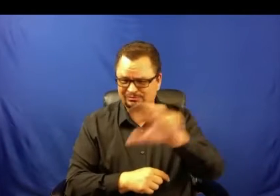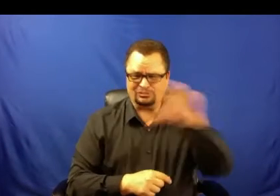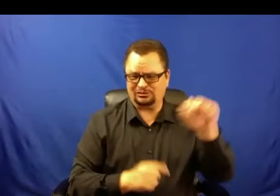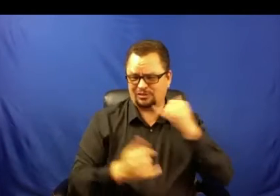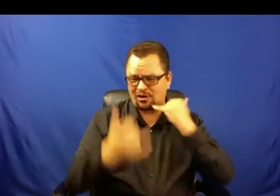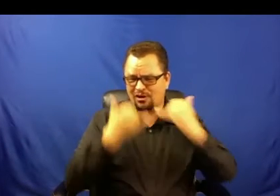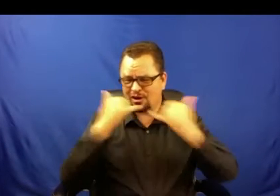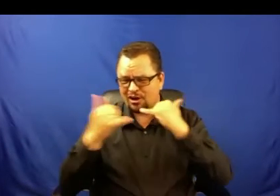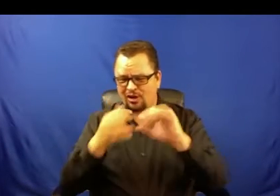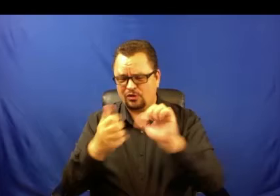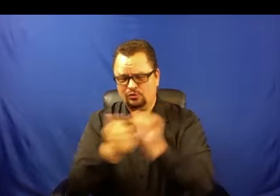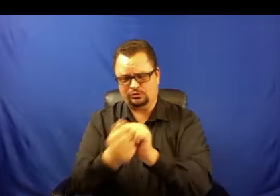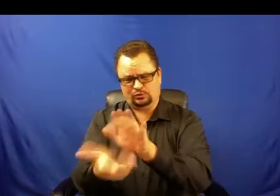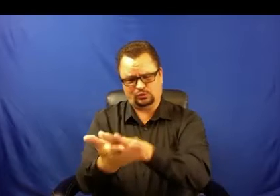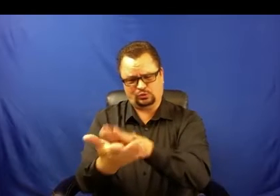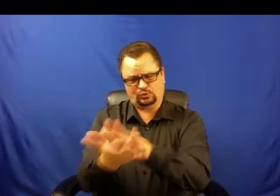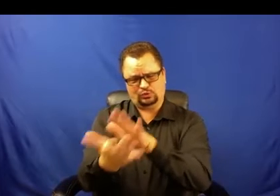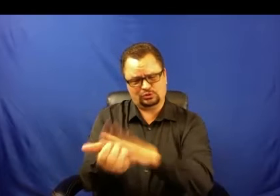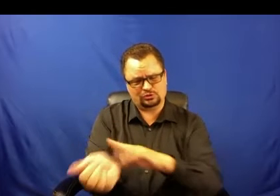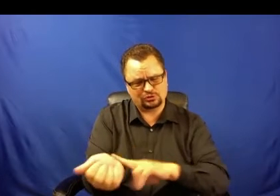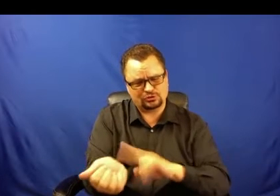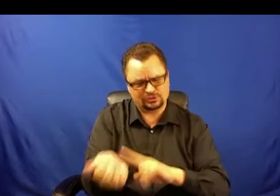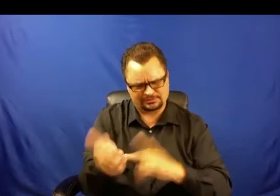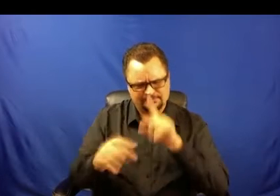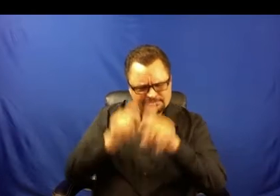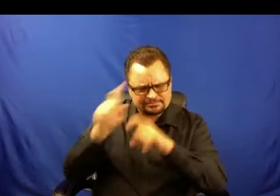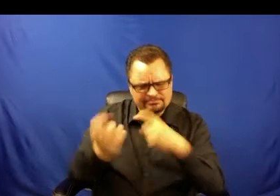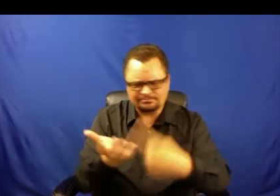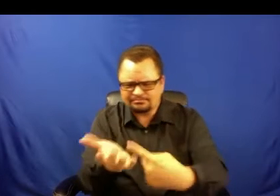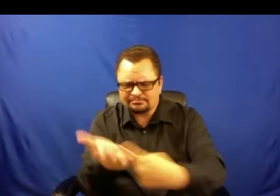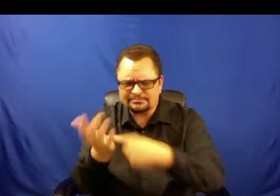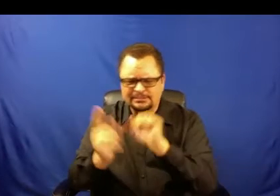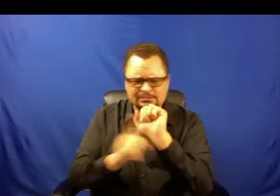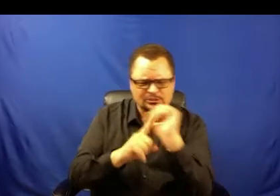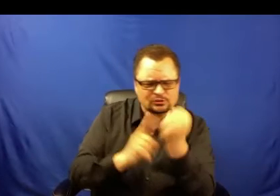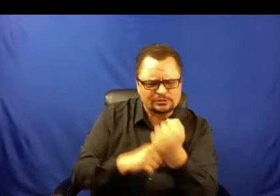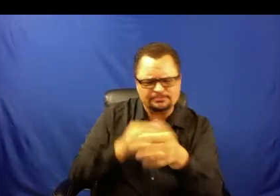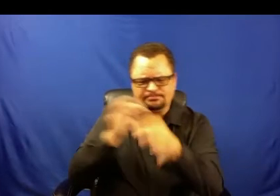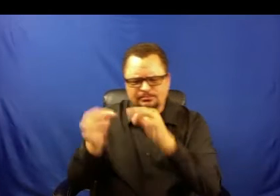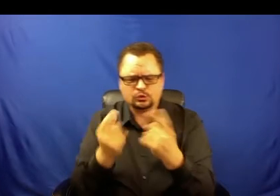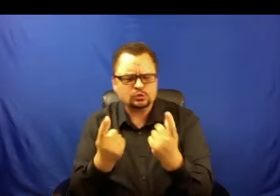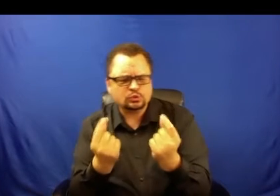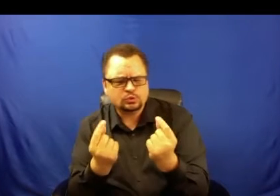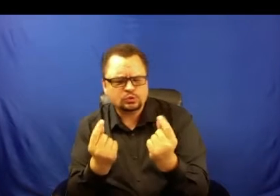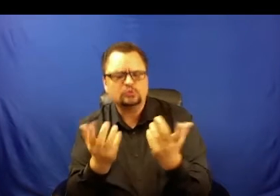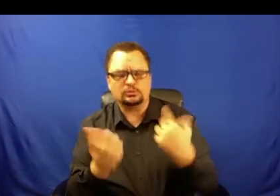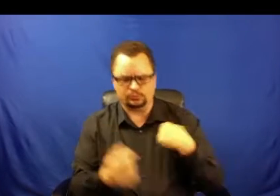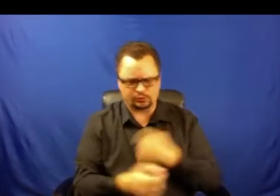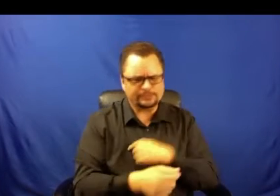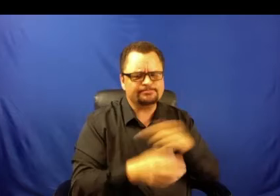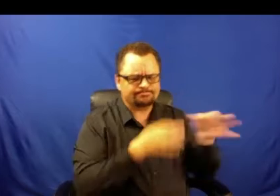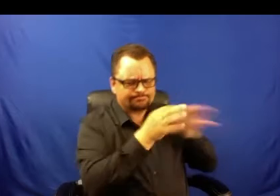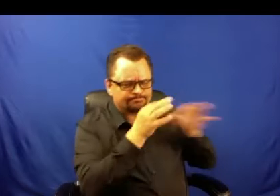then help guide them in their efforts and provide some technical expertise. Our communications team and our